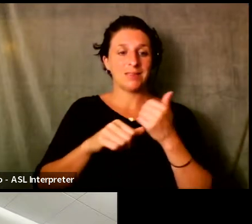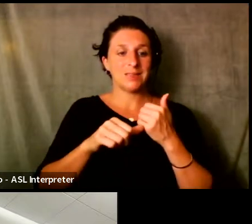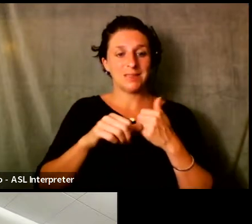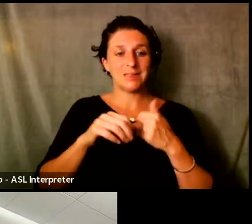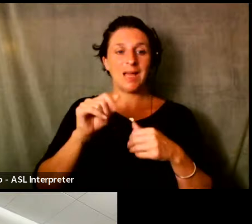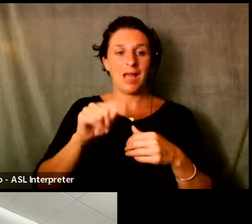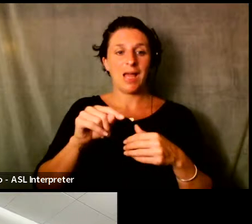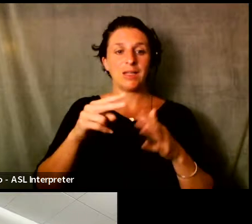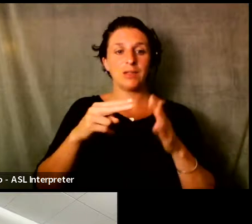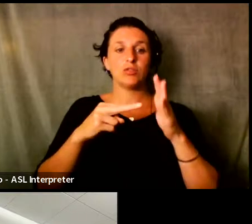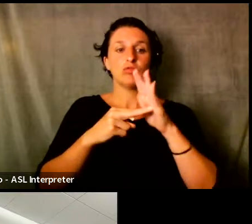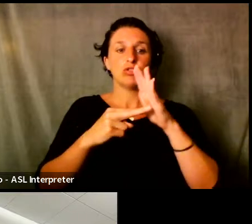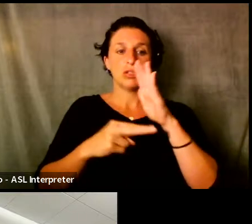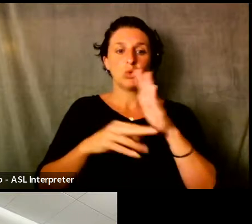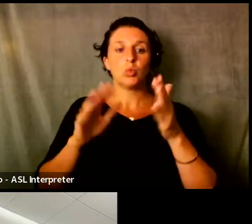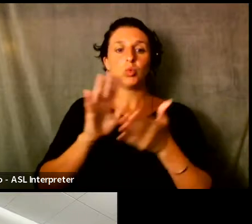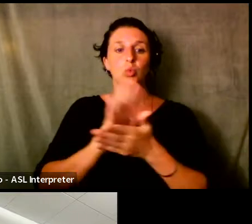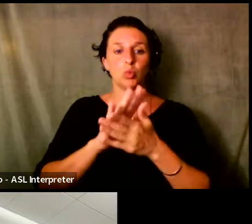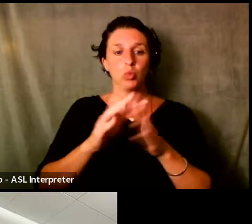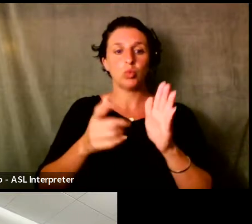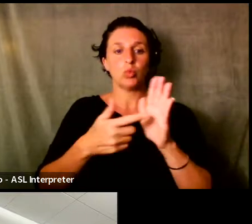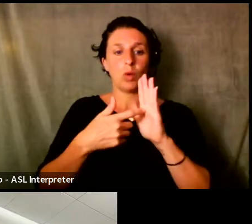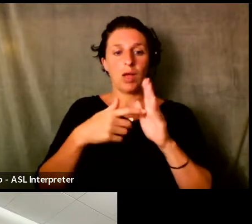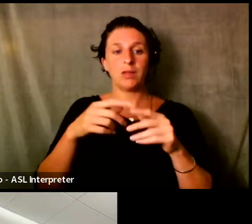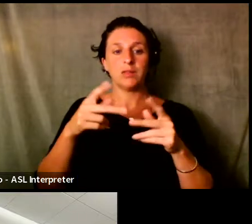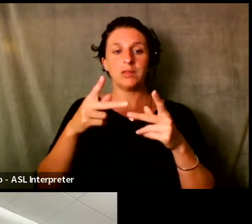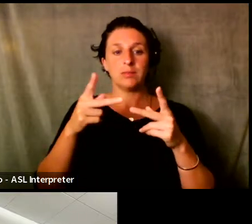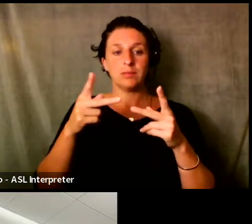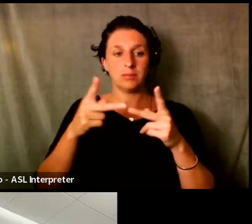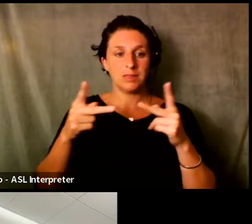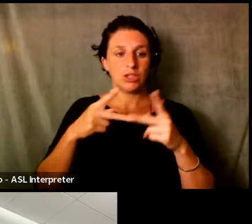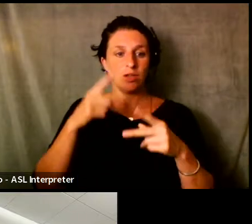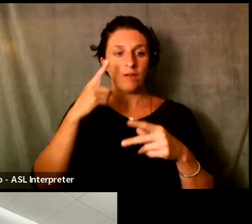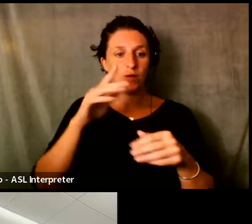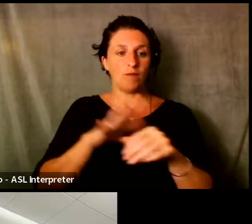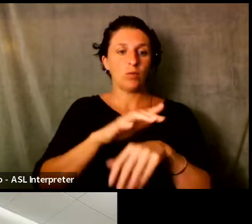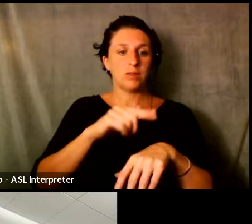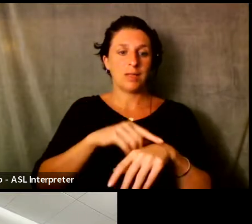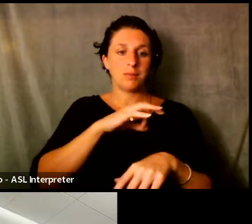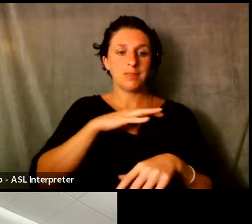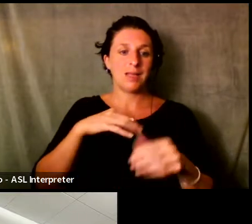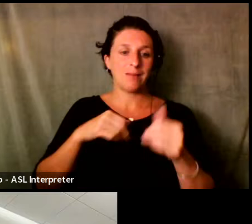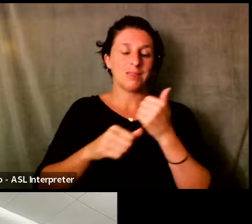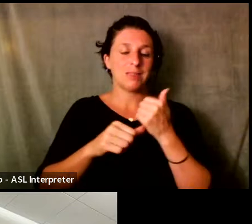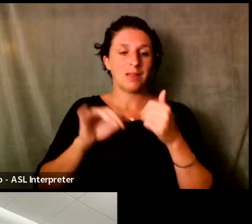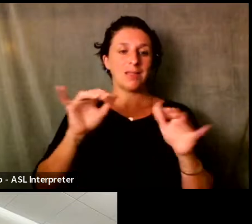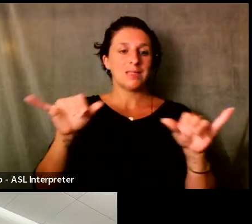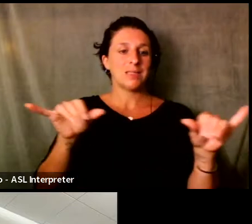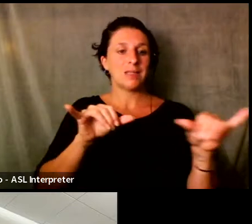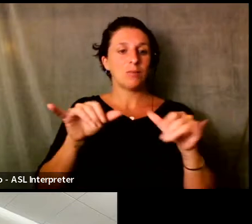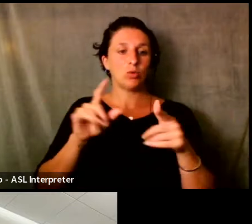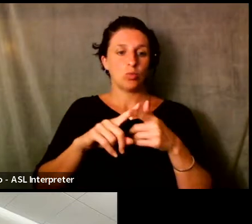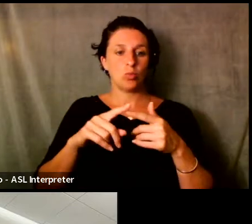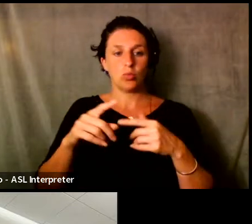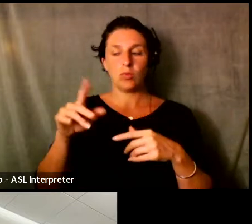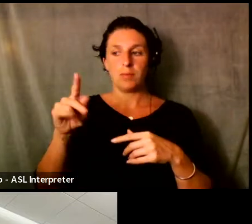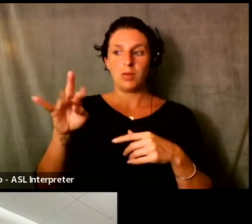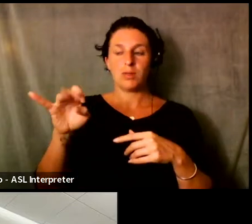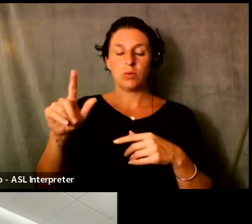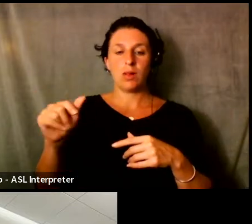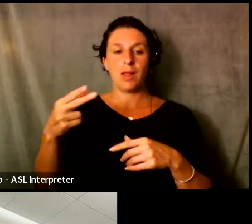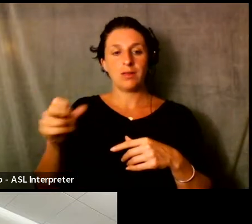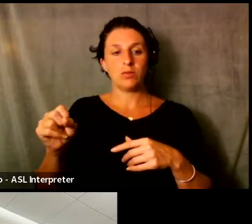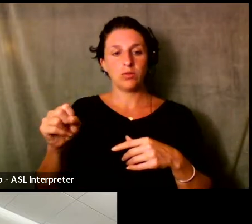The Bridge School requires a position of the full-time staff assistant. This is similar to the one that we have at Peninsula High School, with a